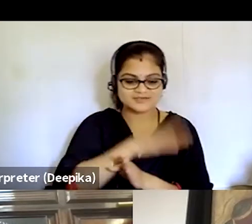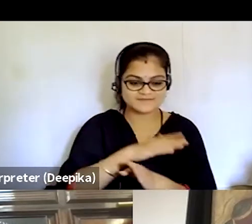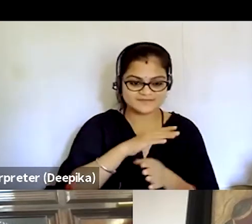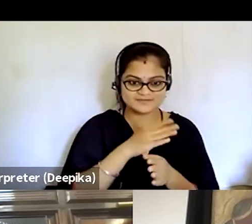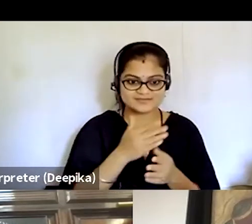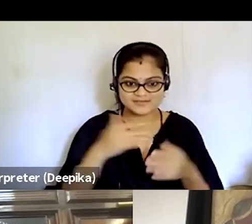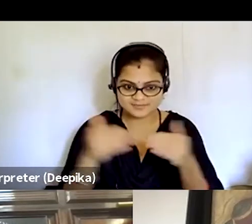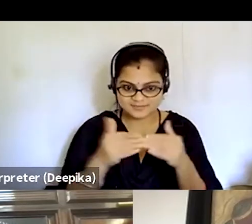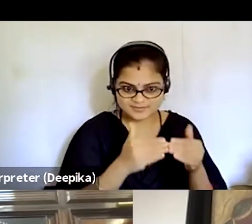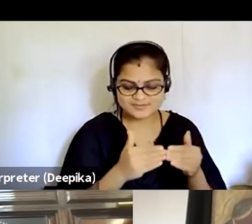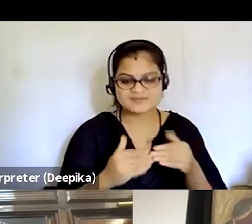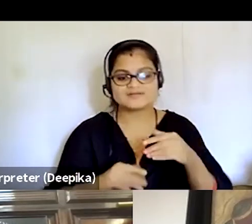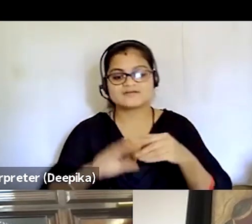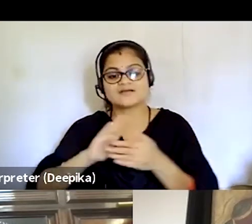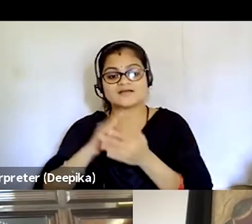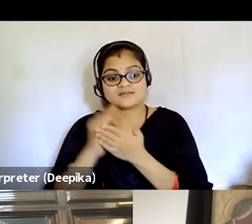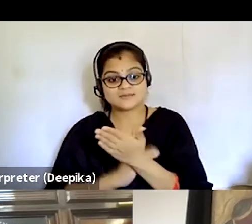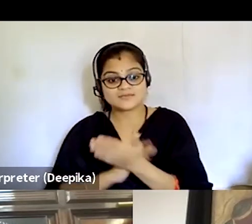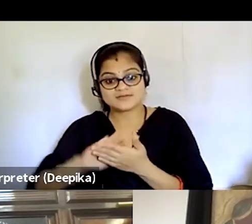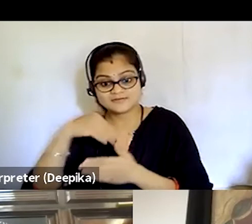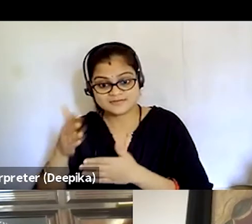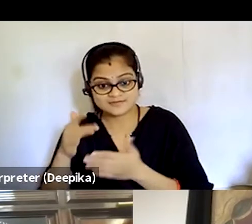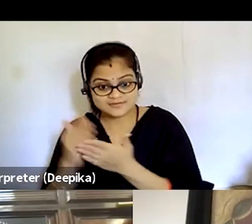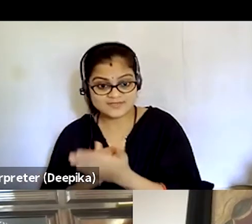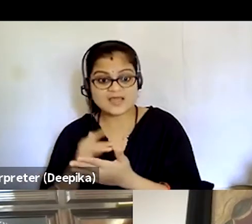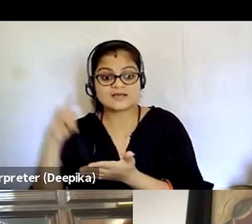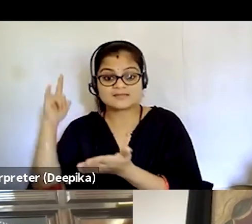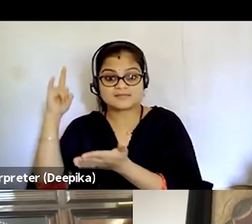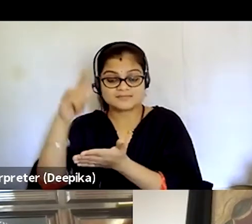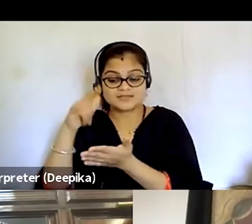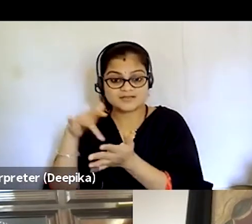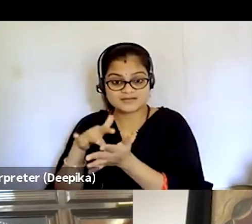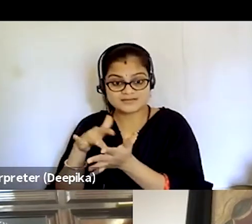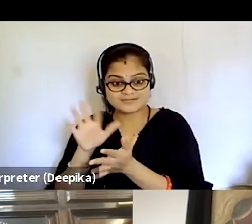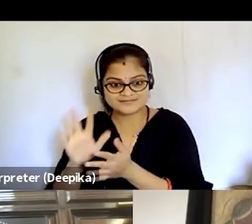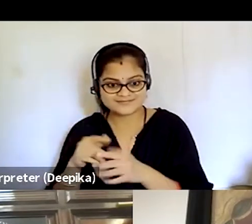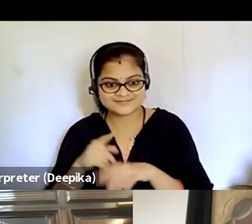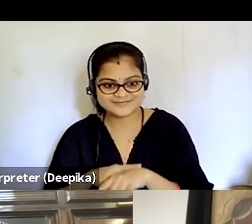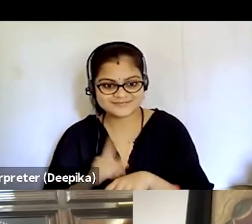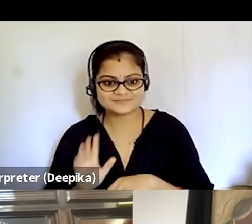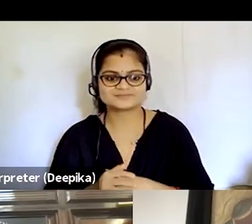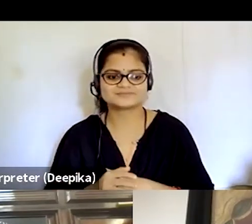event, on the way to the airport. So lots, I mean, like some of